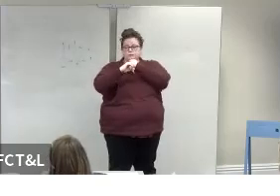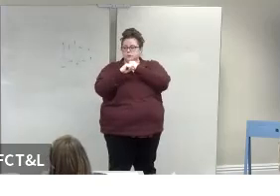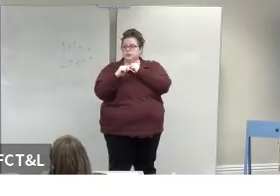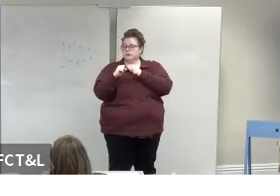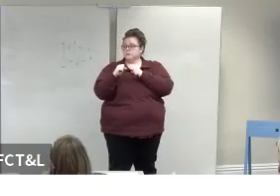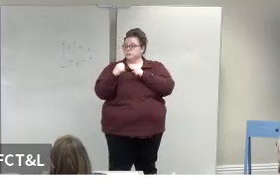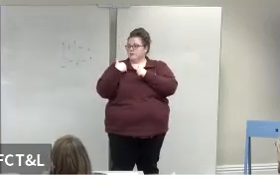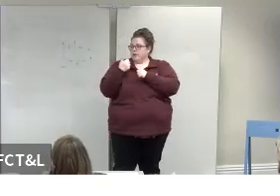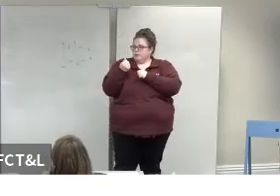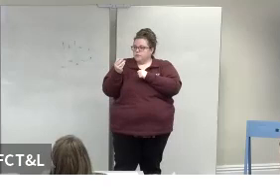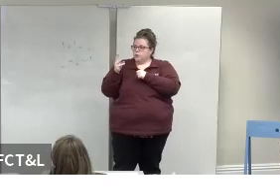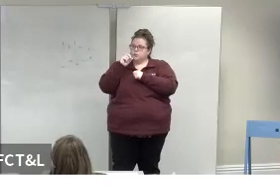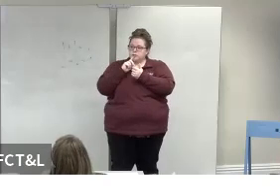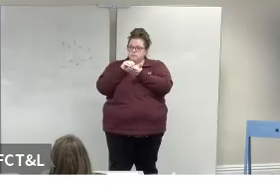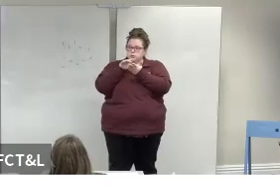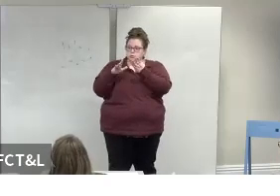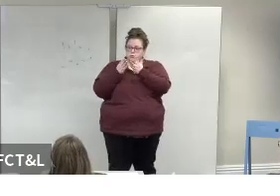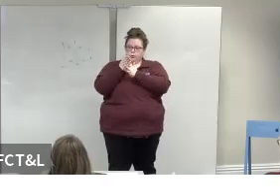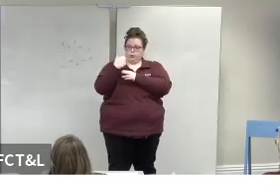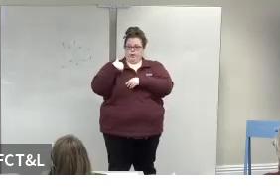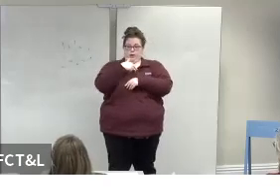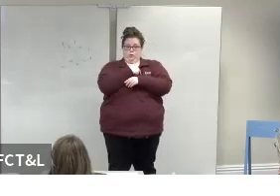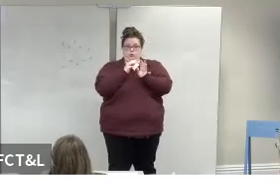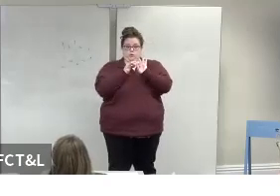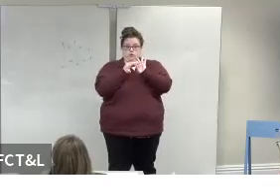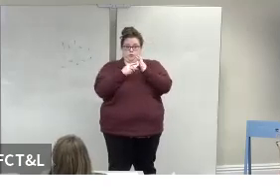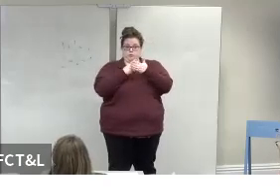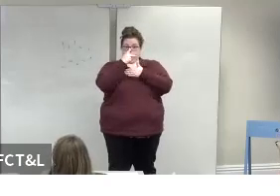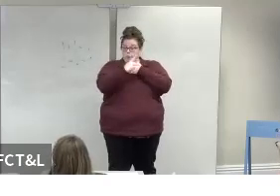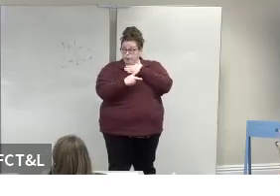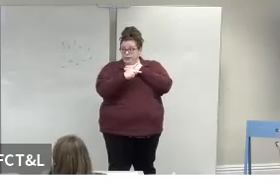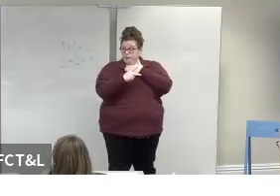more. Like I said, we try to advertise.